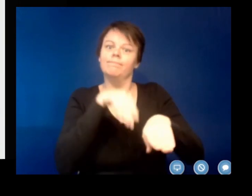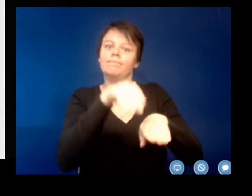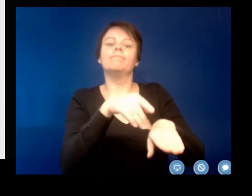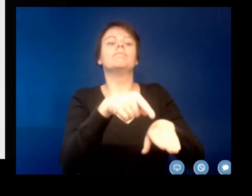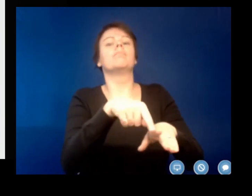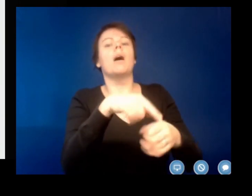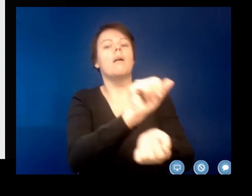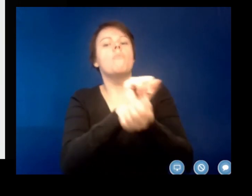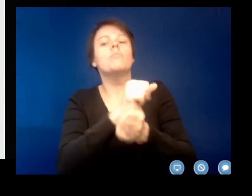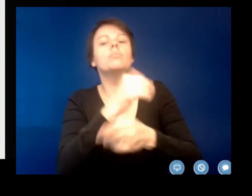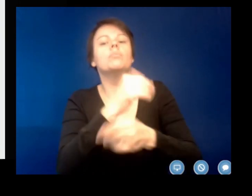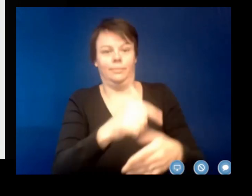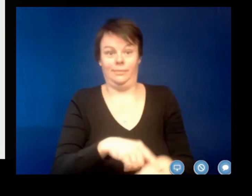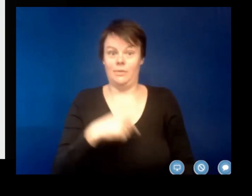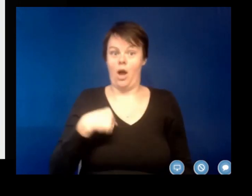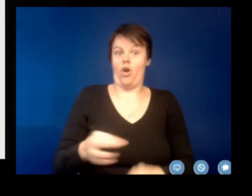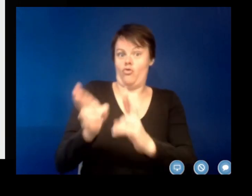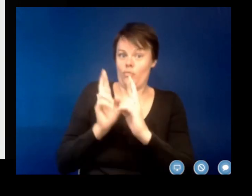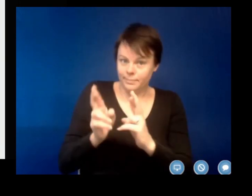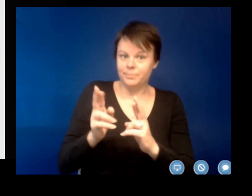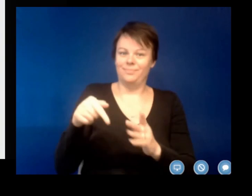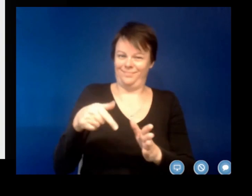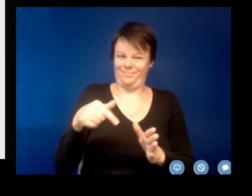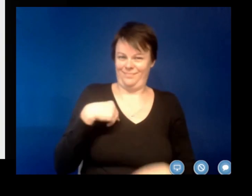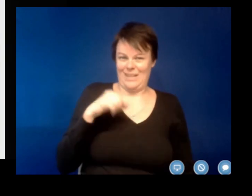have enhanced your reflection on this topic. I would be very